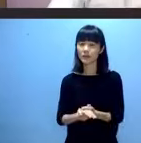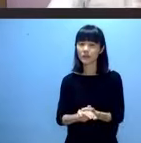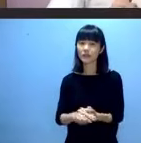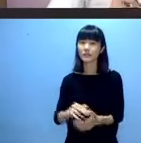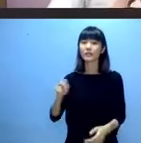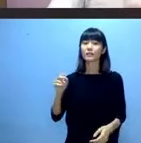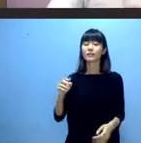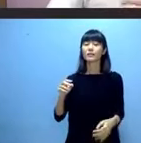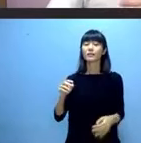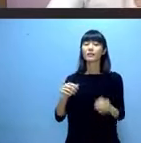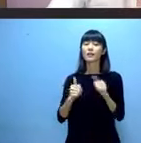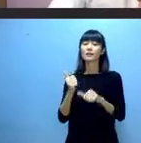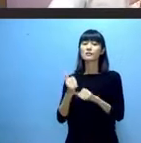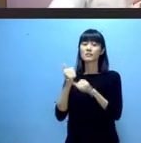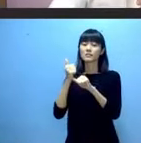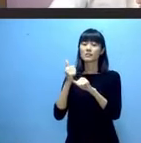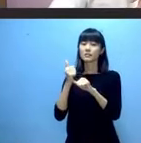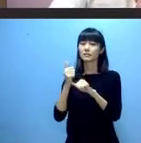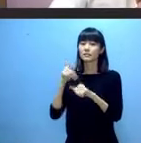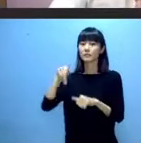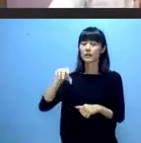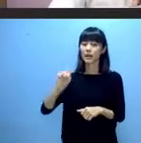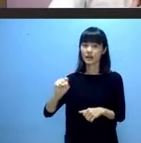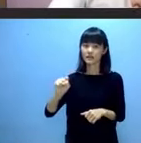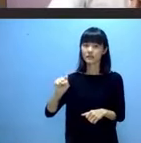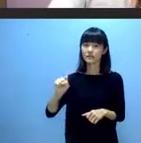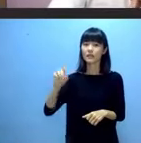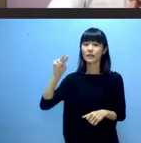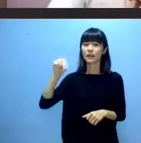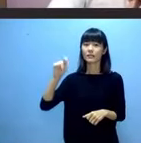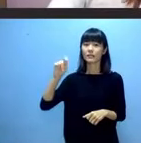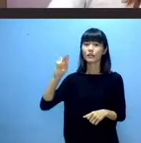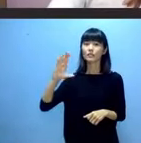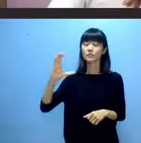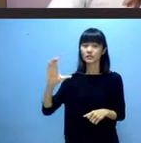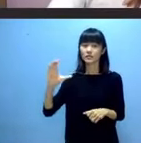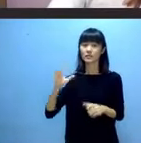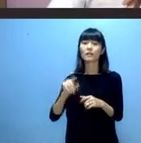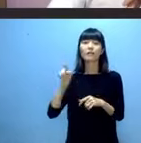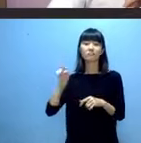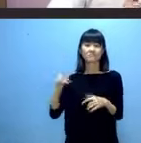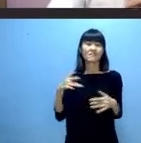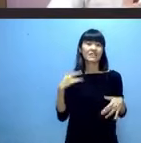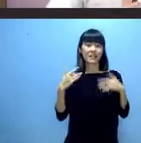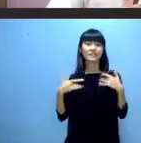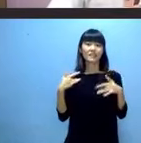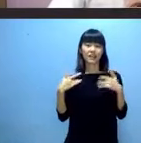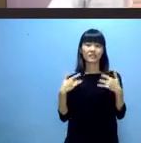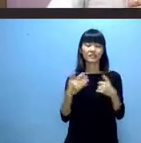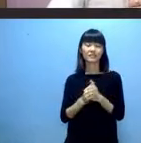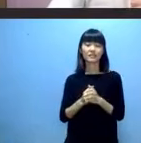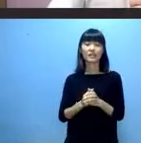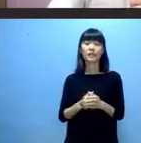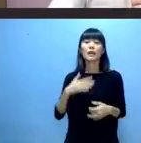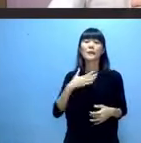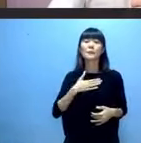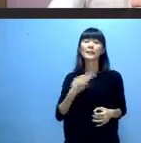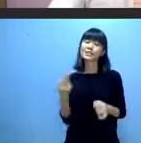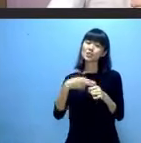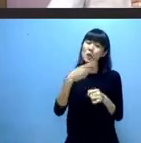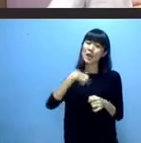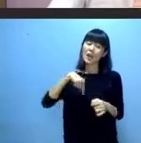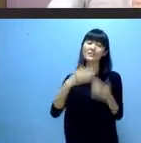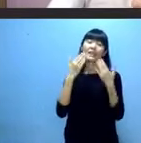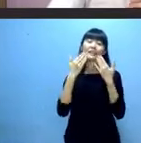MP Patrick Tay to be on the Good People Show. It's going to be a very exciting couple of editions. So please join us for that. Thank you for your